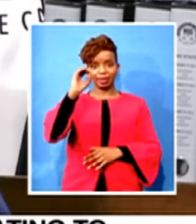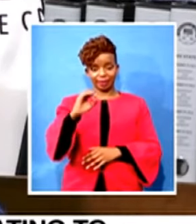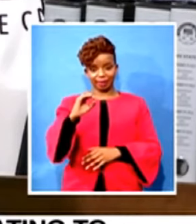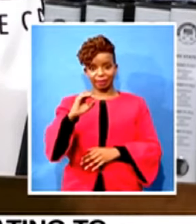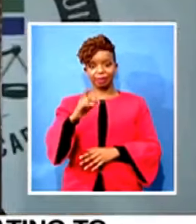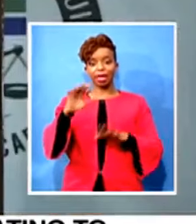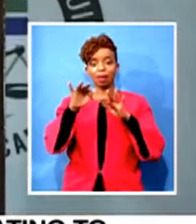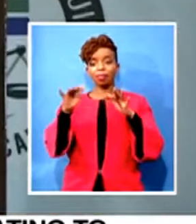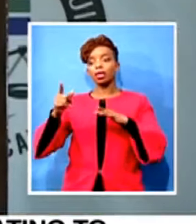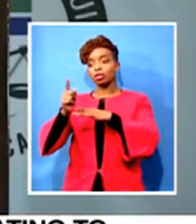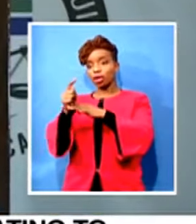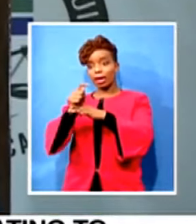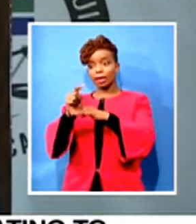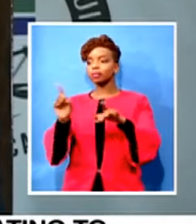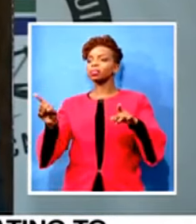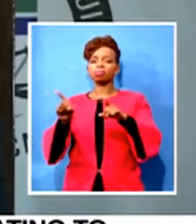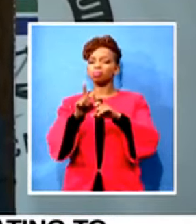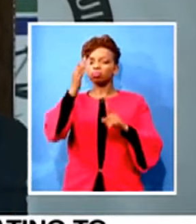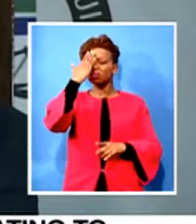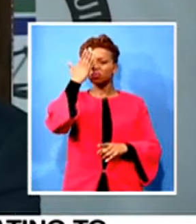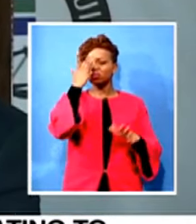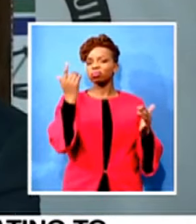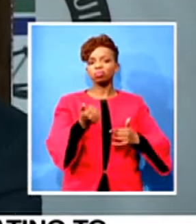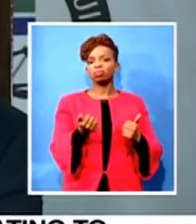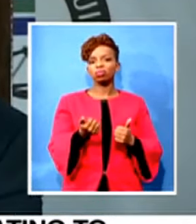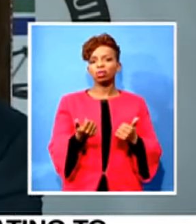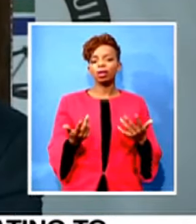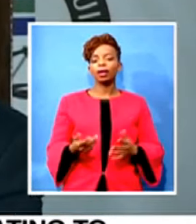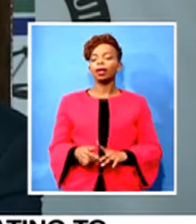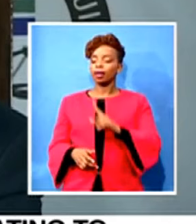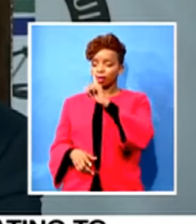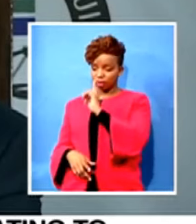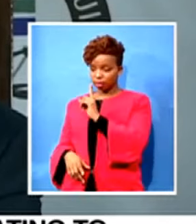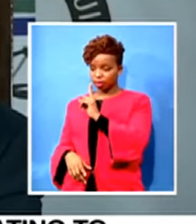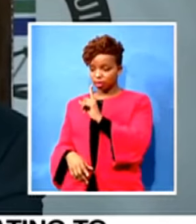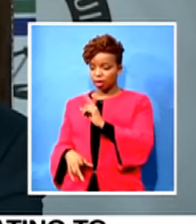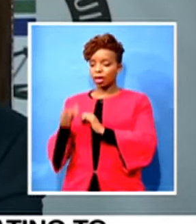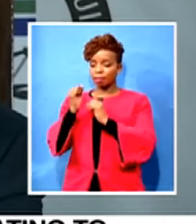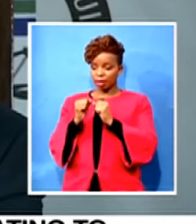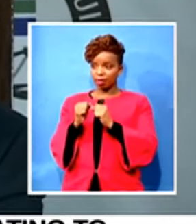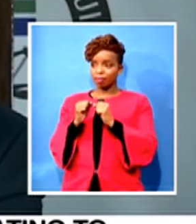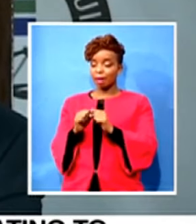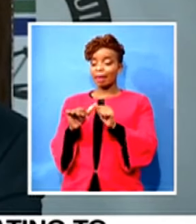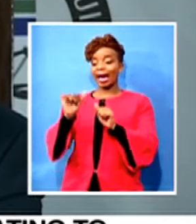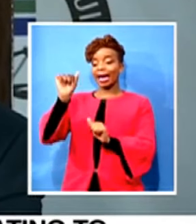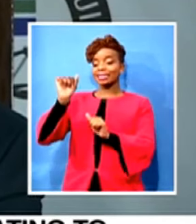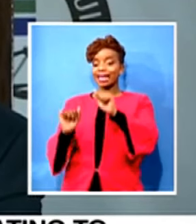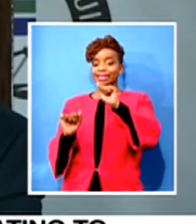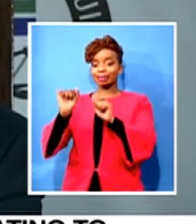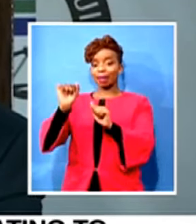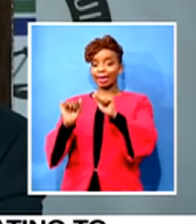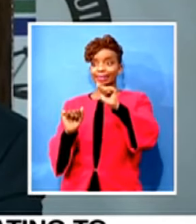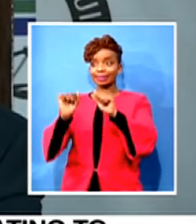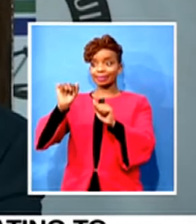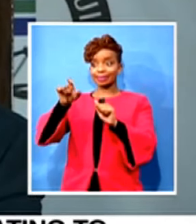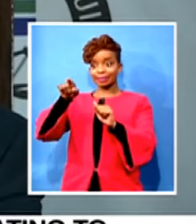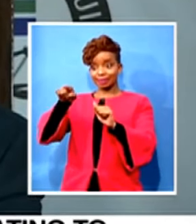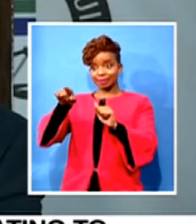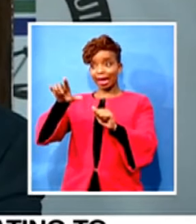go back on the assessment part. Is it simply to see whether this house has